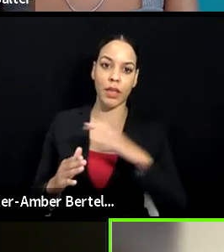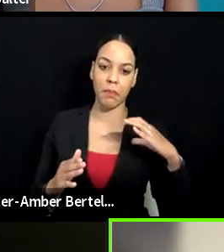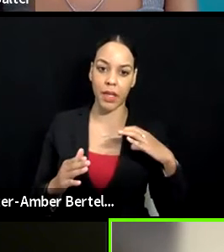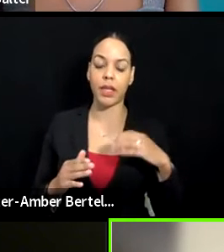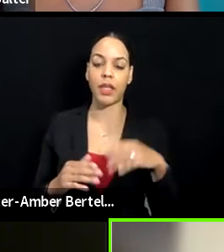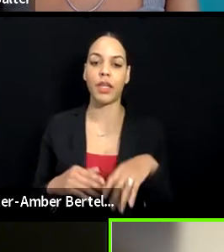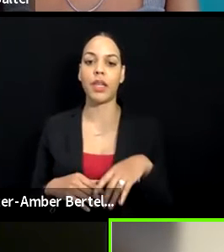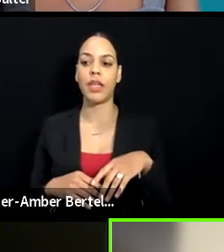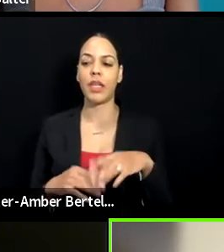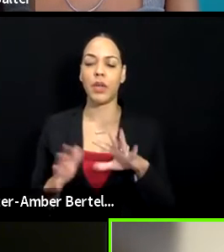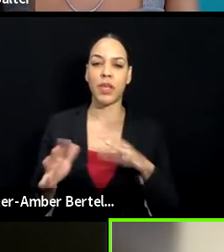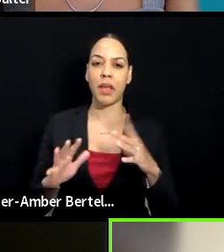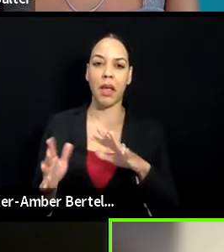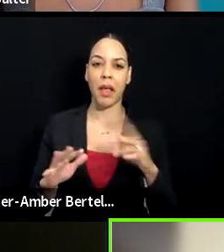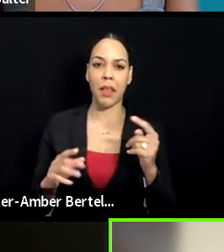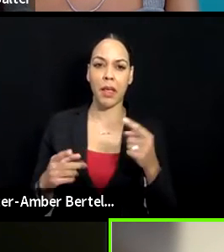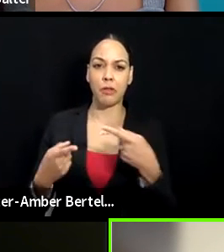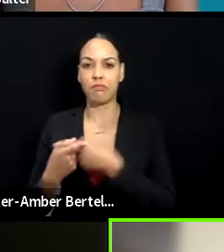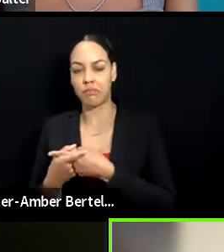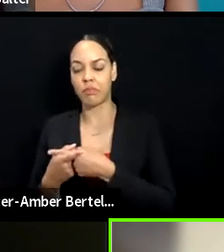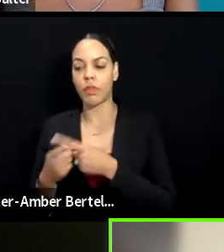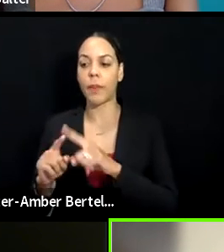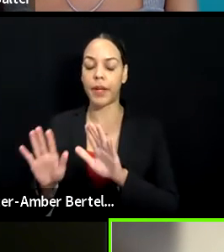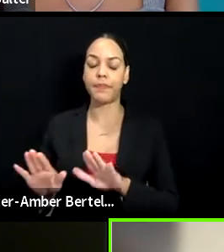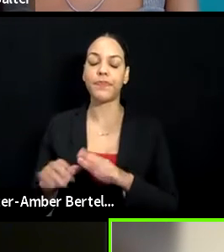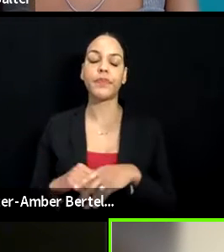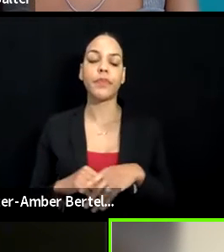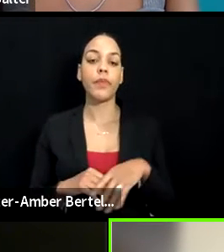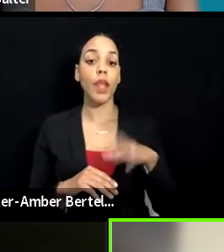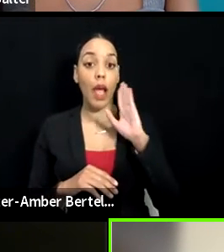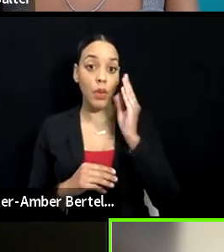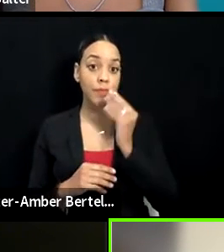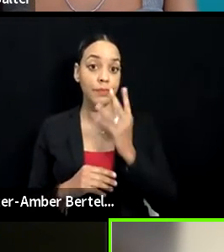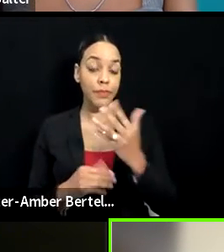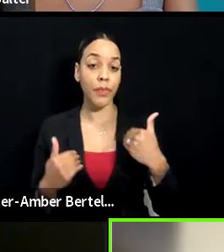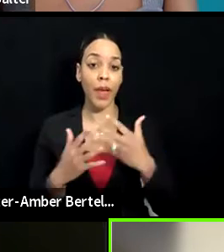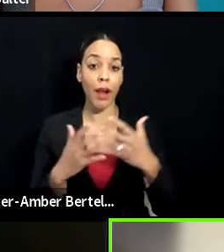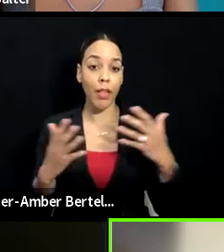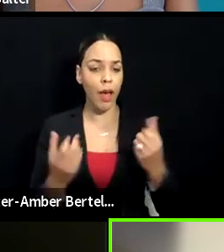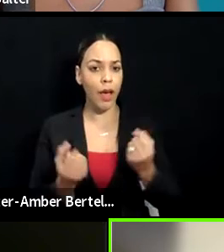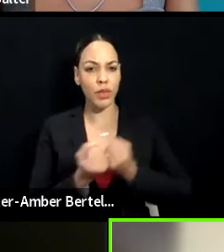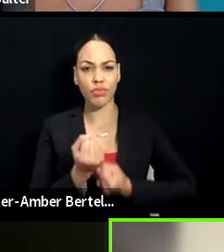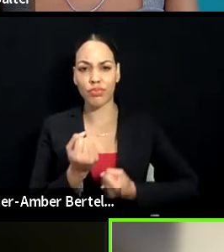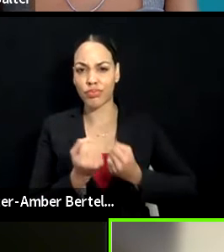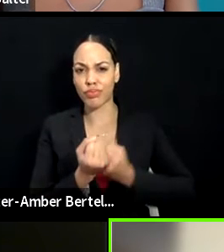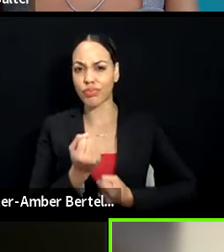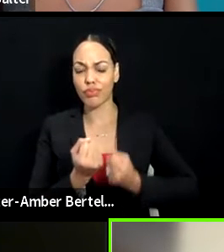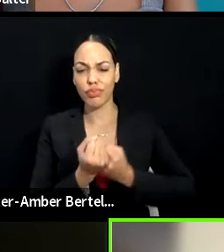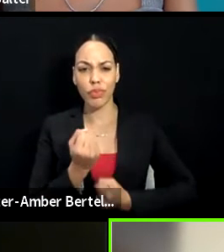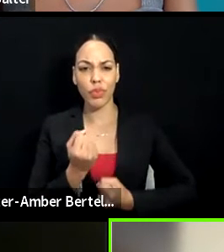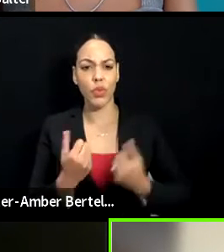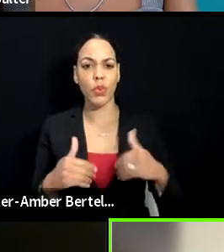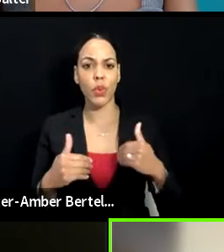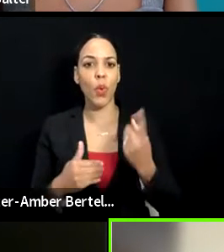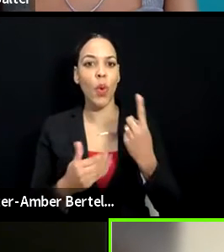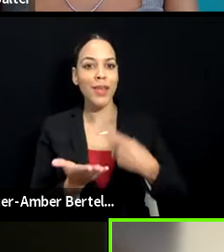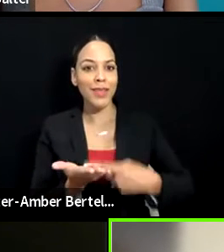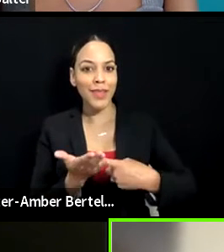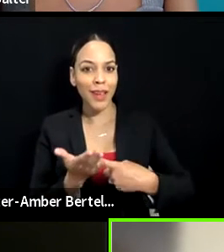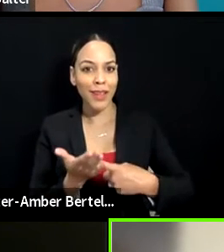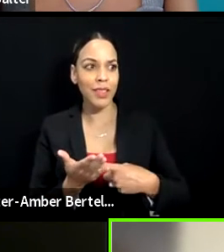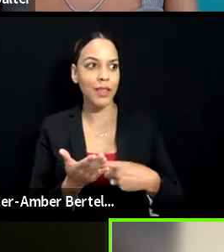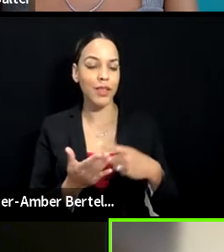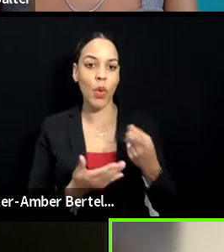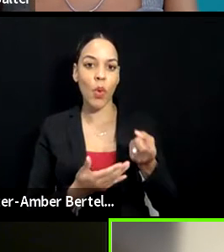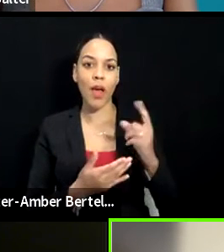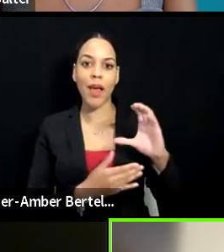conflicted with some of my Native Affairs calls. But I will say that there was a lot of support. And in fact, there was even discussion at one point of a cabinet member